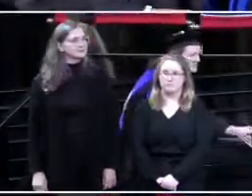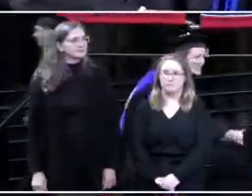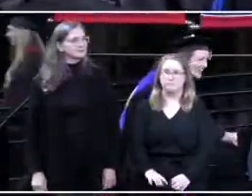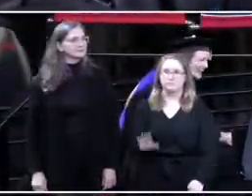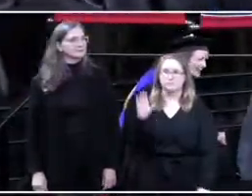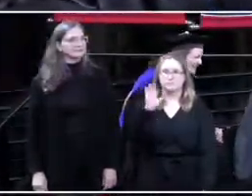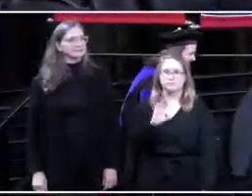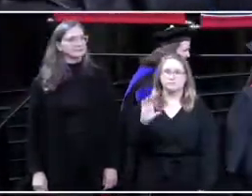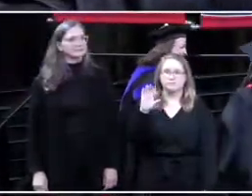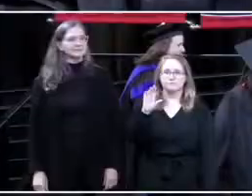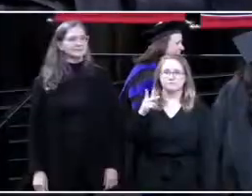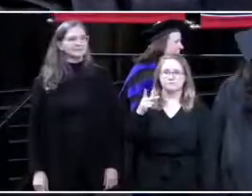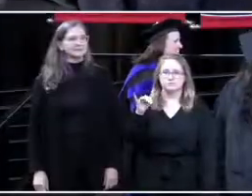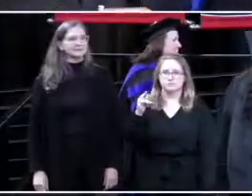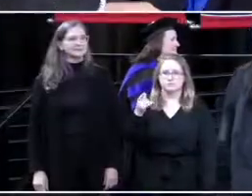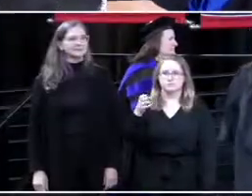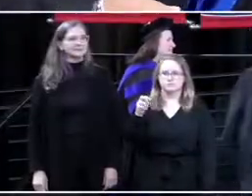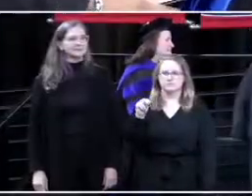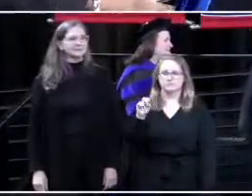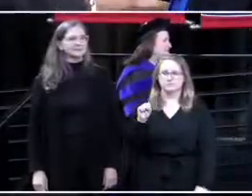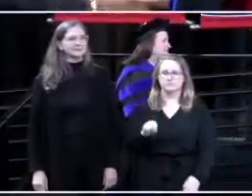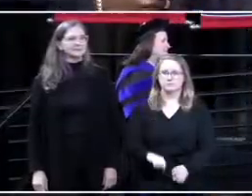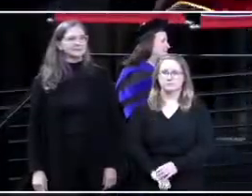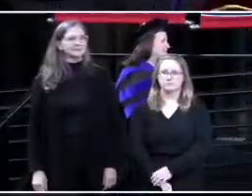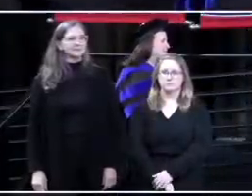Carly Payton Kitchens.